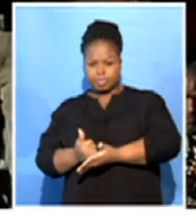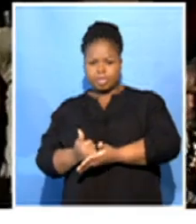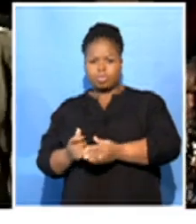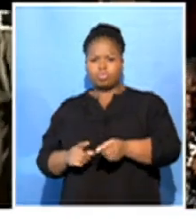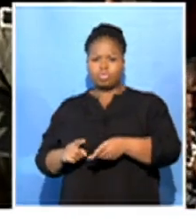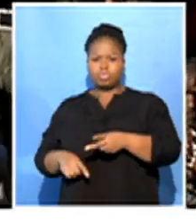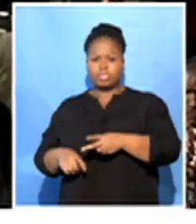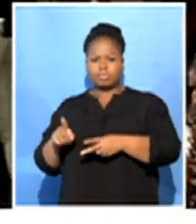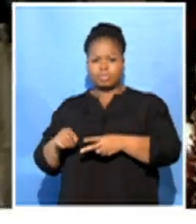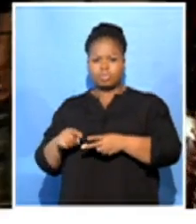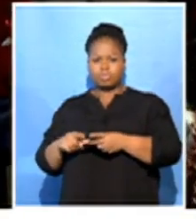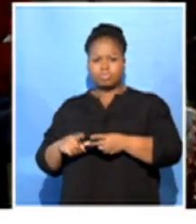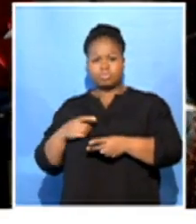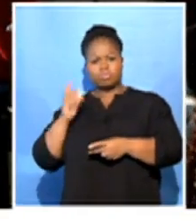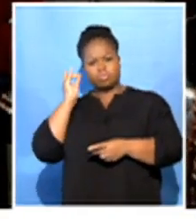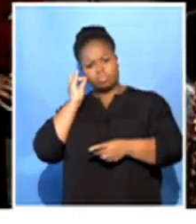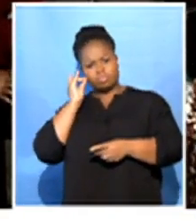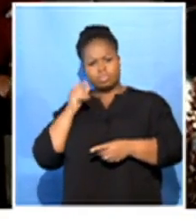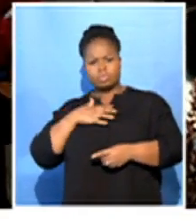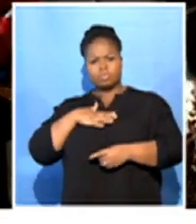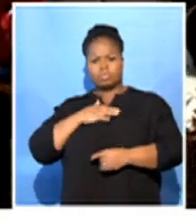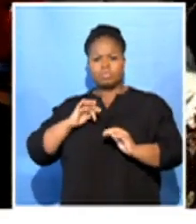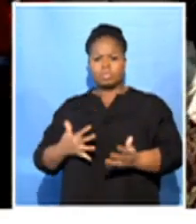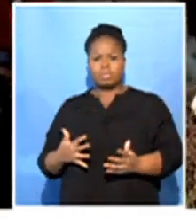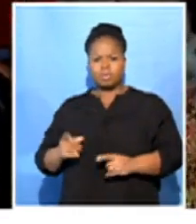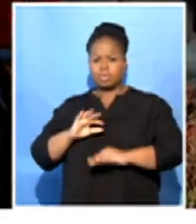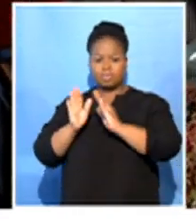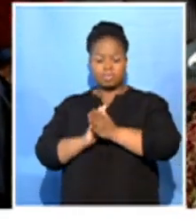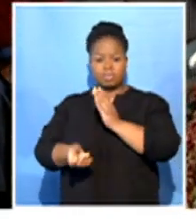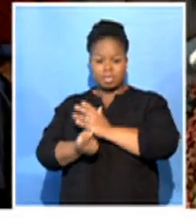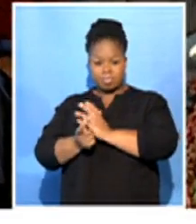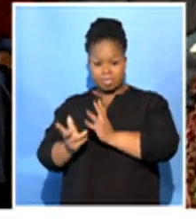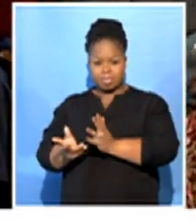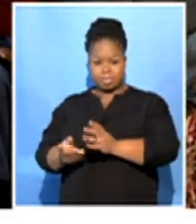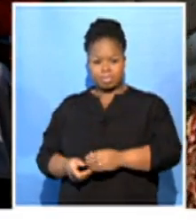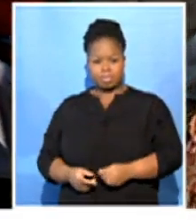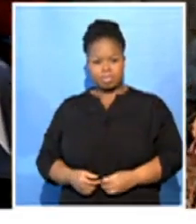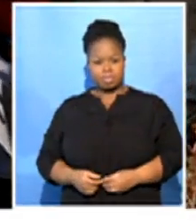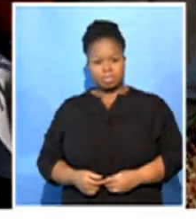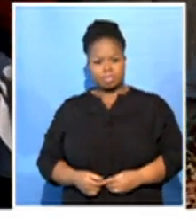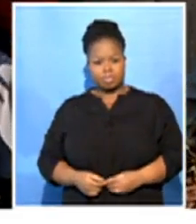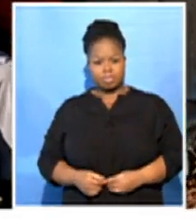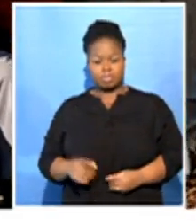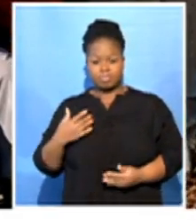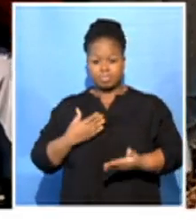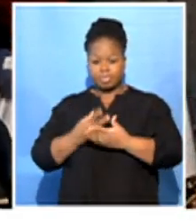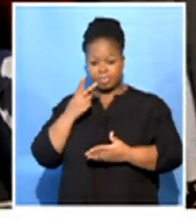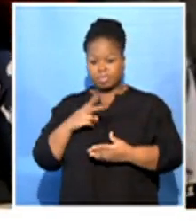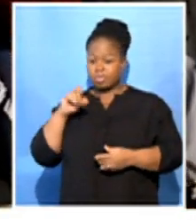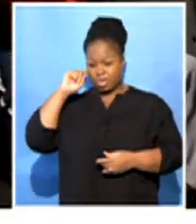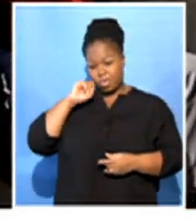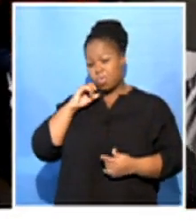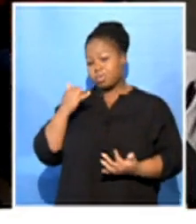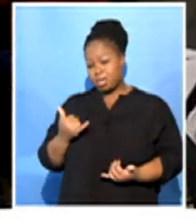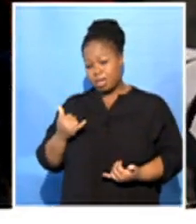ukuva into kubana nina niziva njani ngalento yenzekayo. Tata, noku yabonakala so